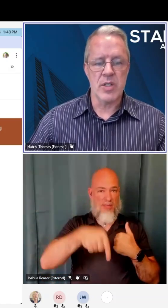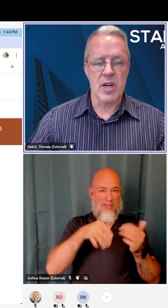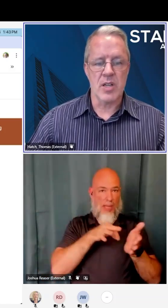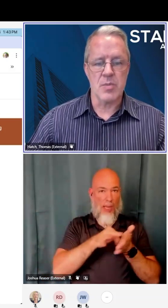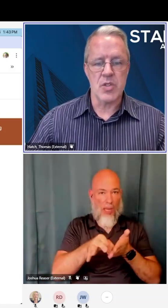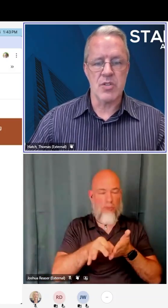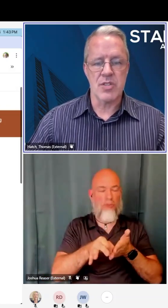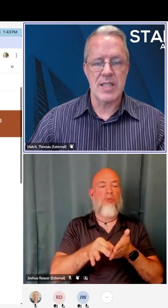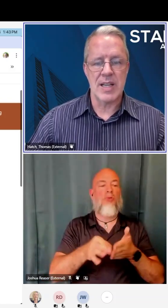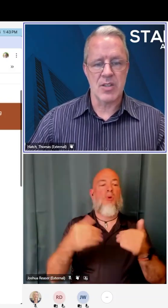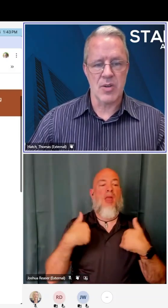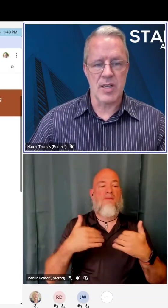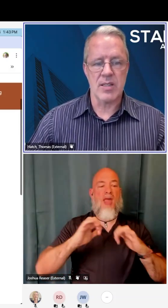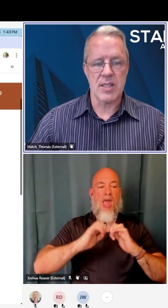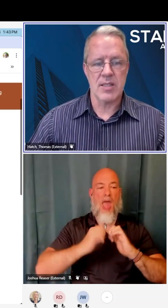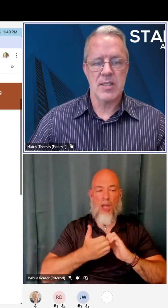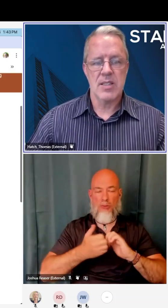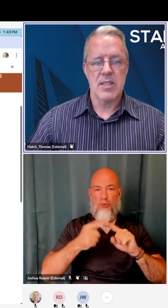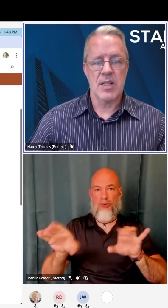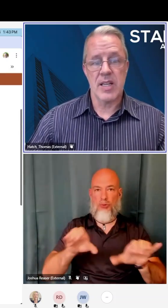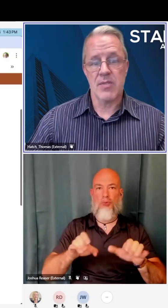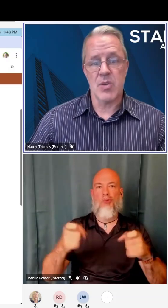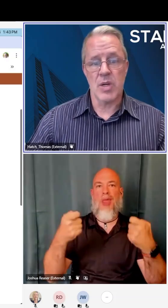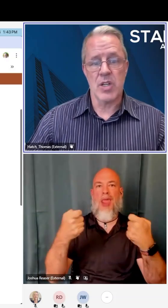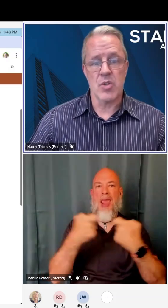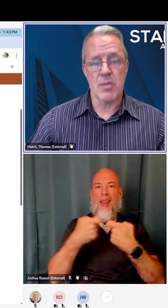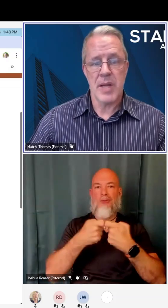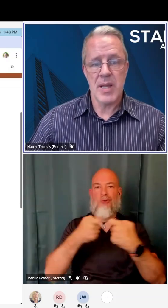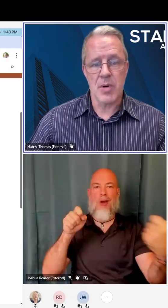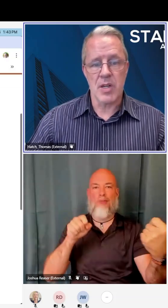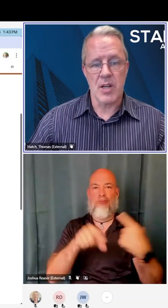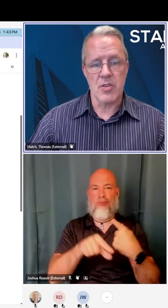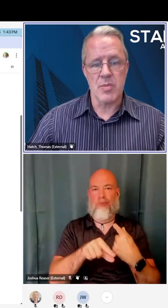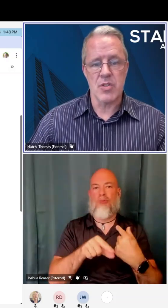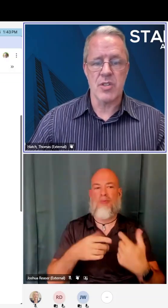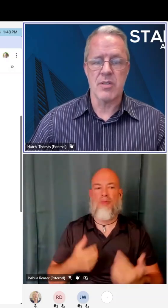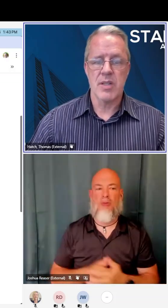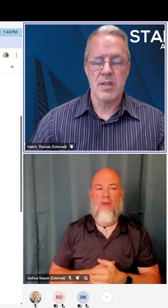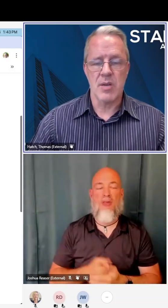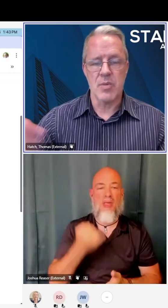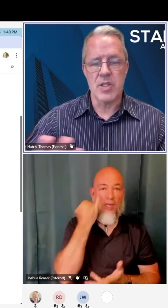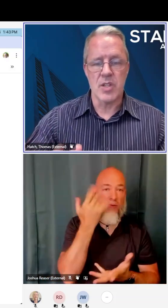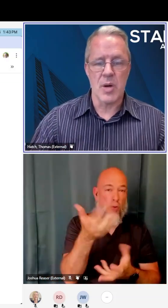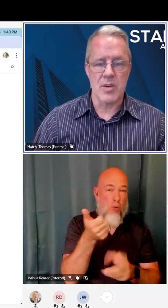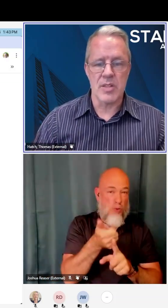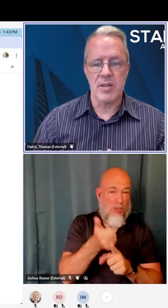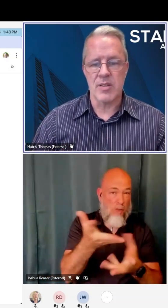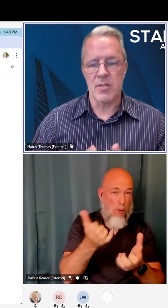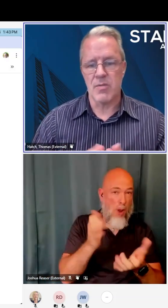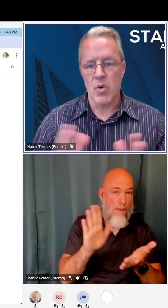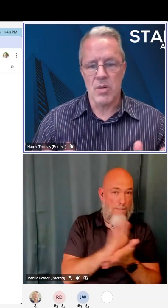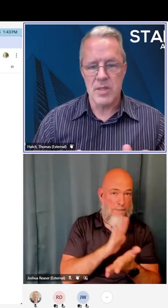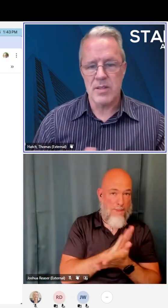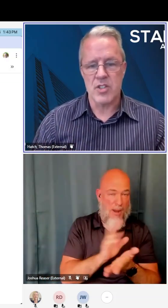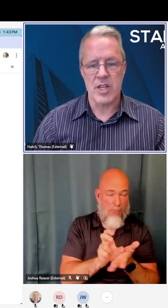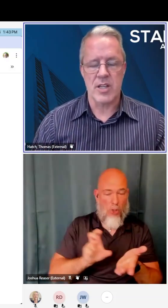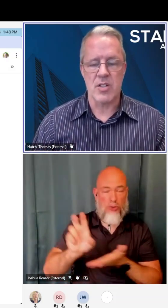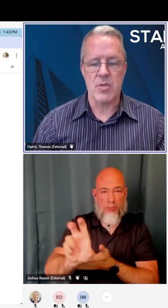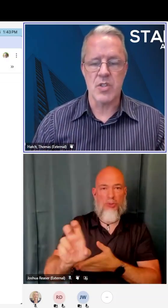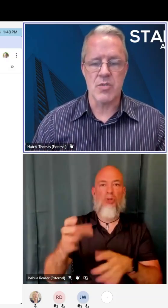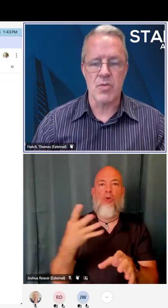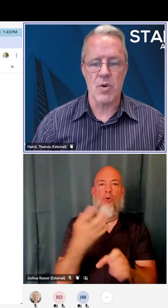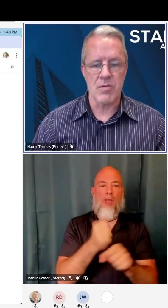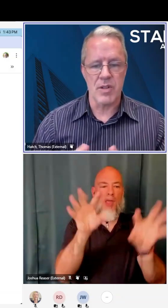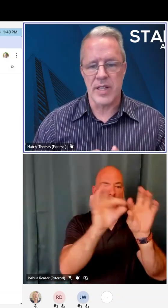way to do the contributions electronically. Again, if you want to do a paper contribution, then you can go out and get the form, the